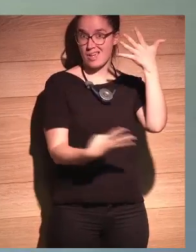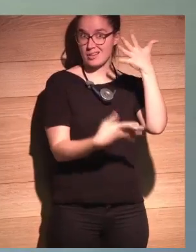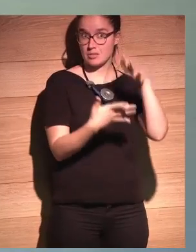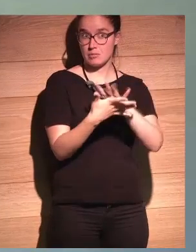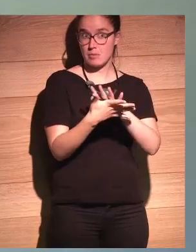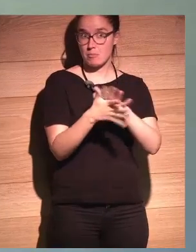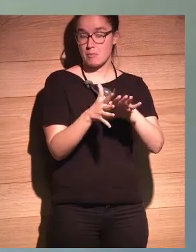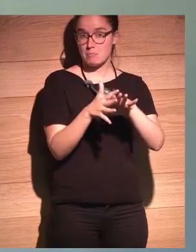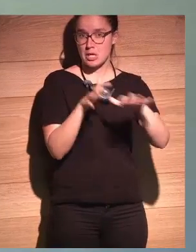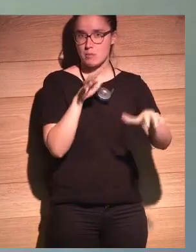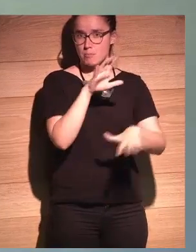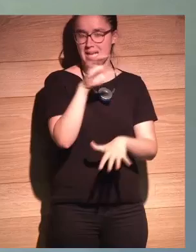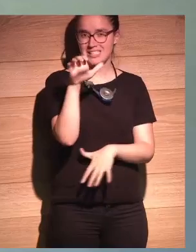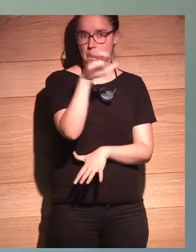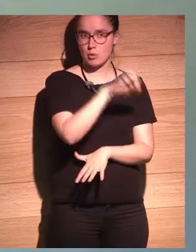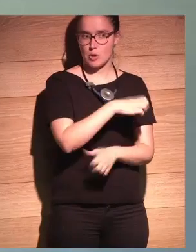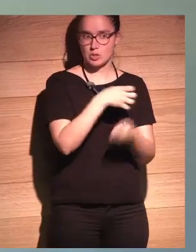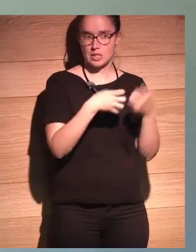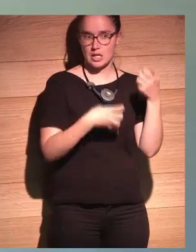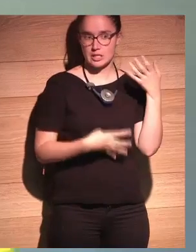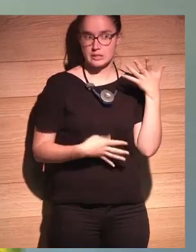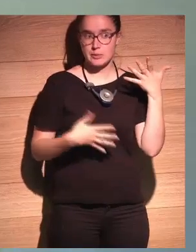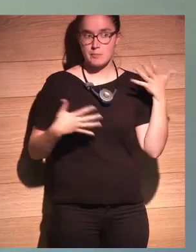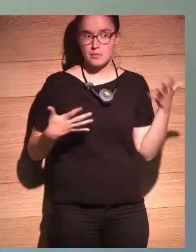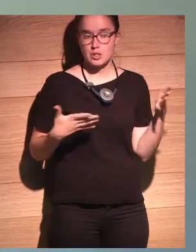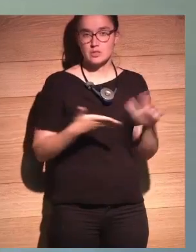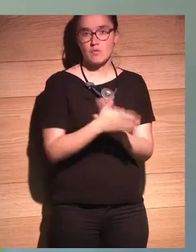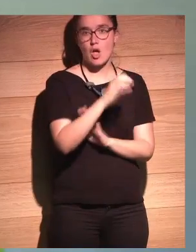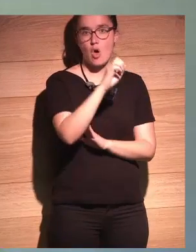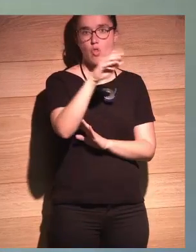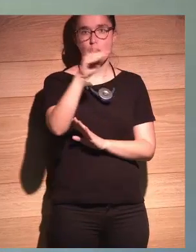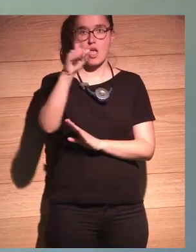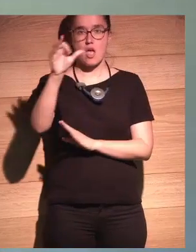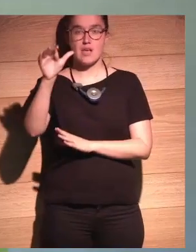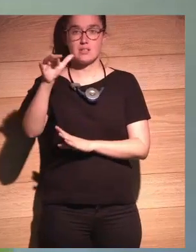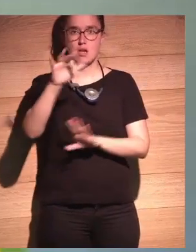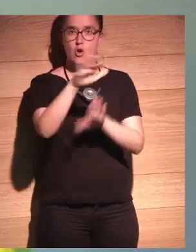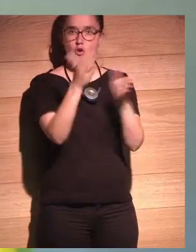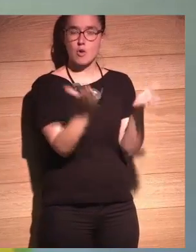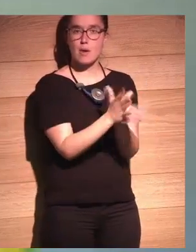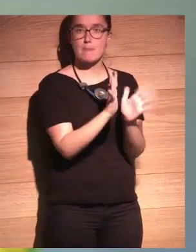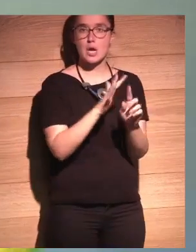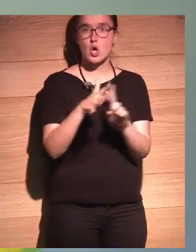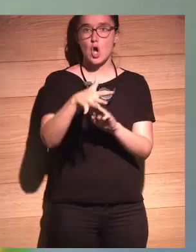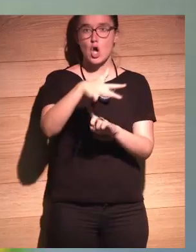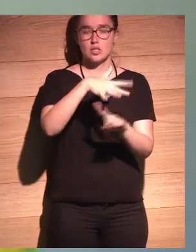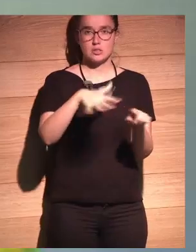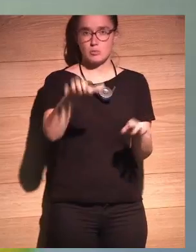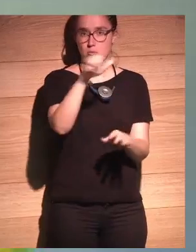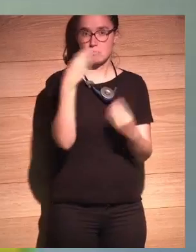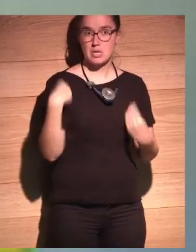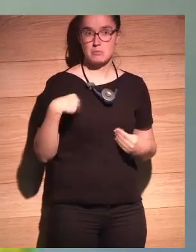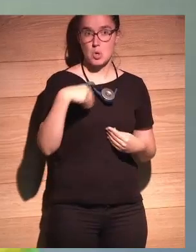in the ranking, it's just European countries, the ones that appear on the list. So they are global SDGs in a very European context. It's like